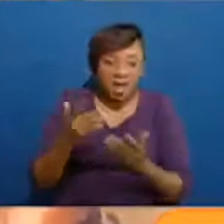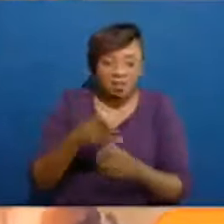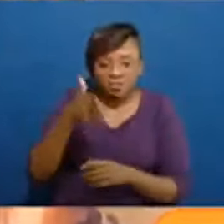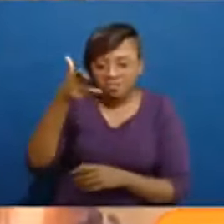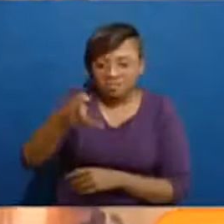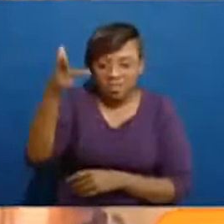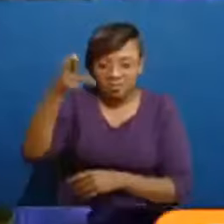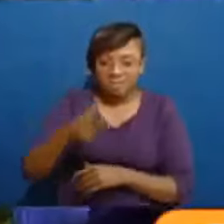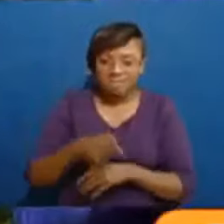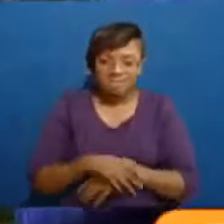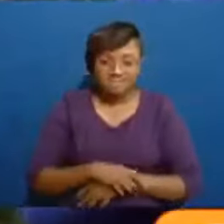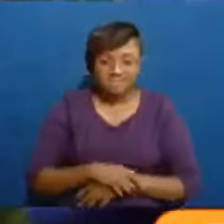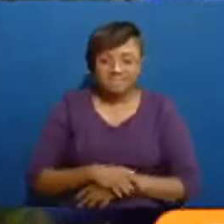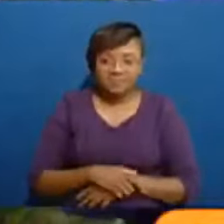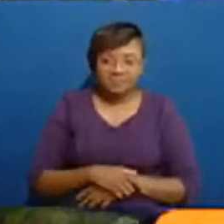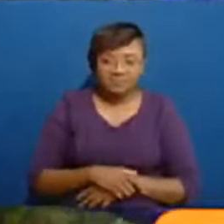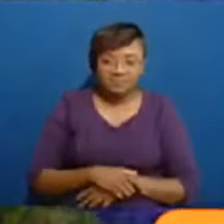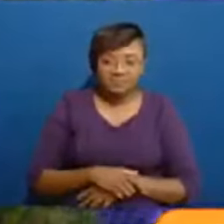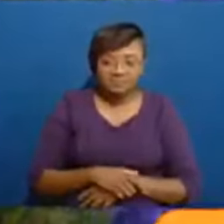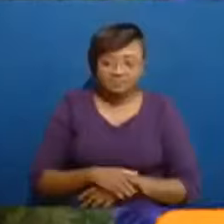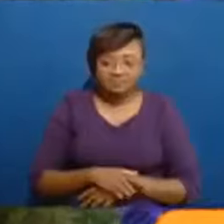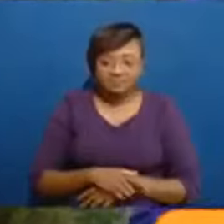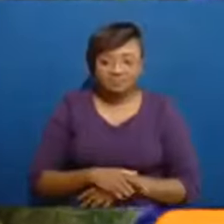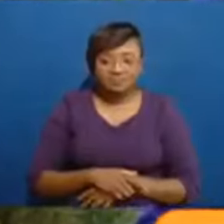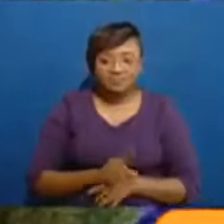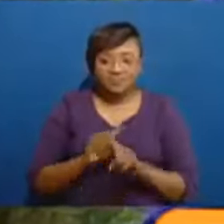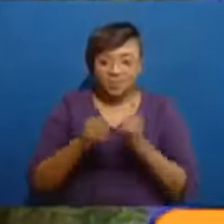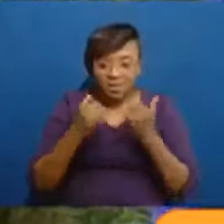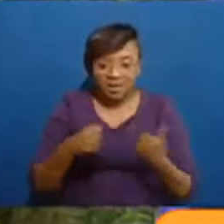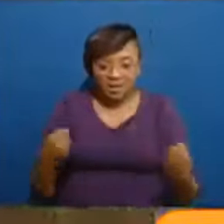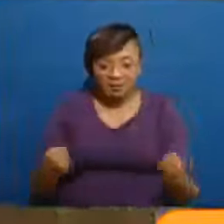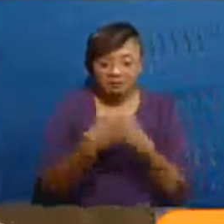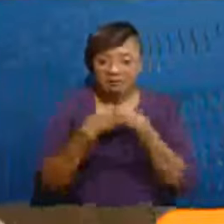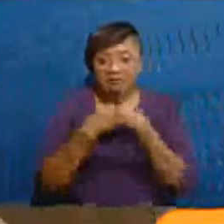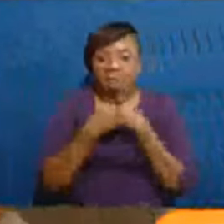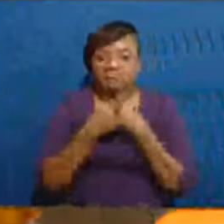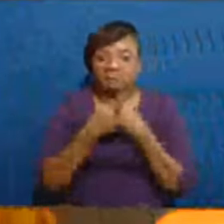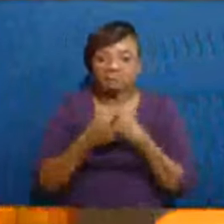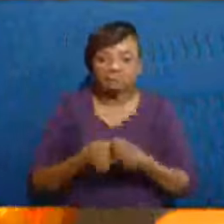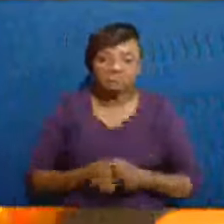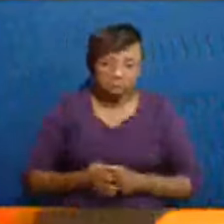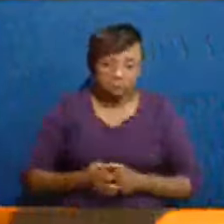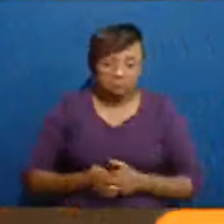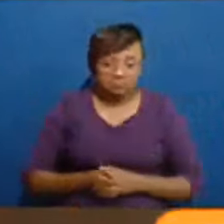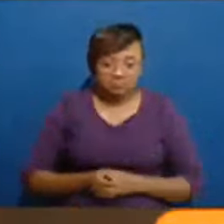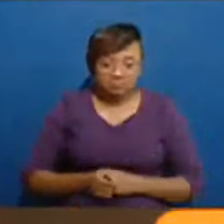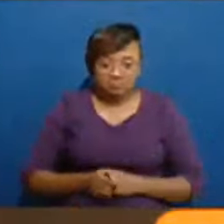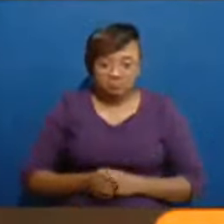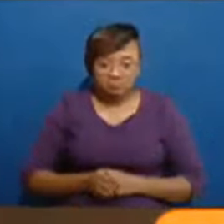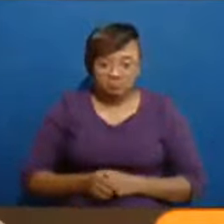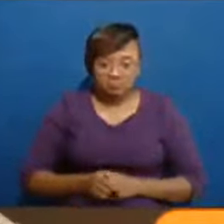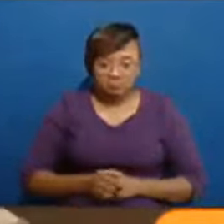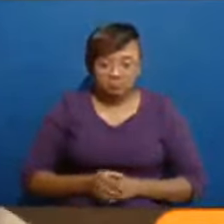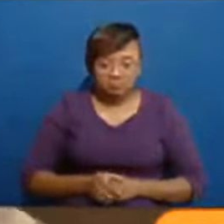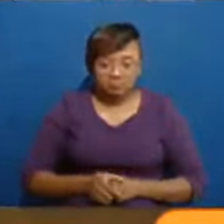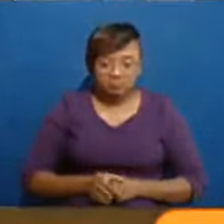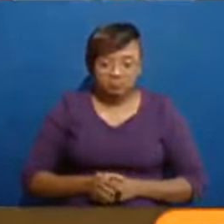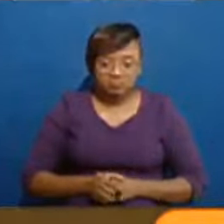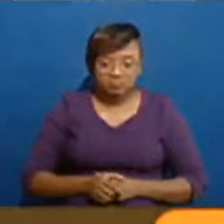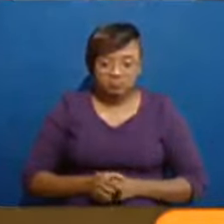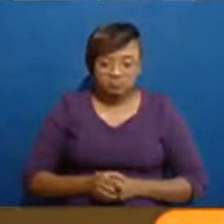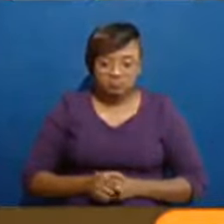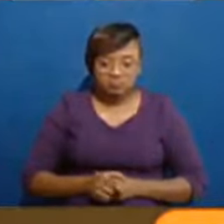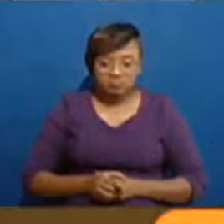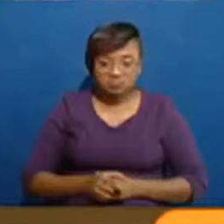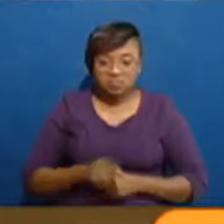shook the nation. The standoff over the burial of the boy turned into tribulations for the boy's mother when their convoy